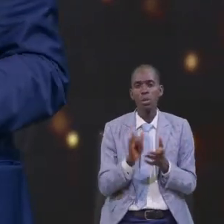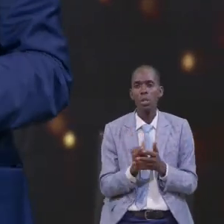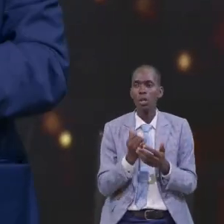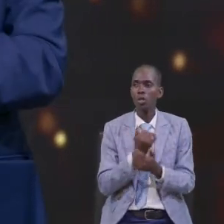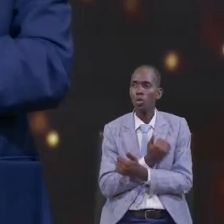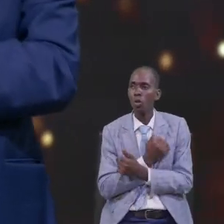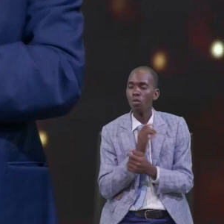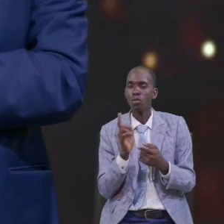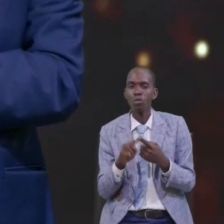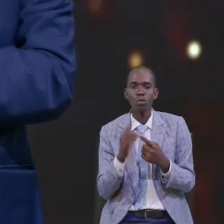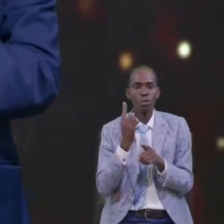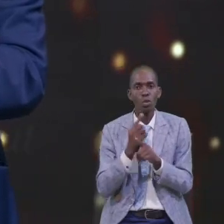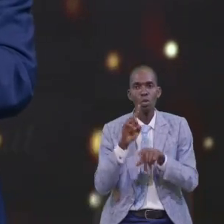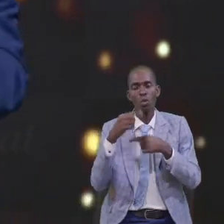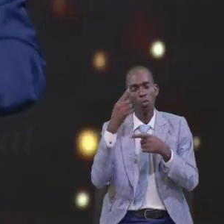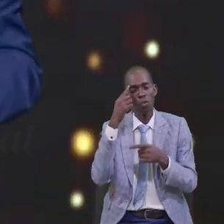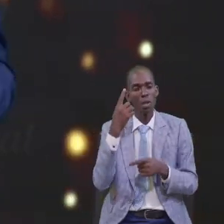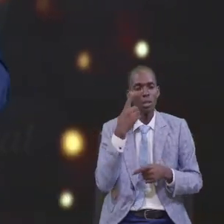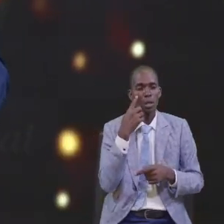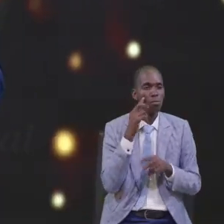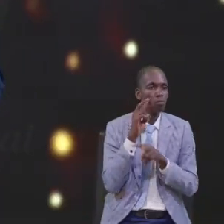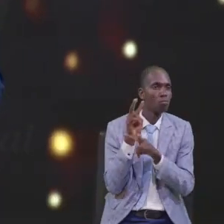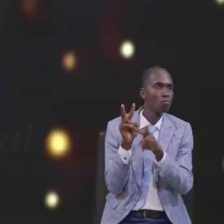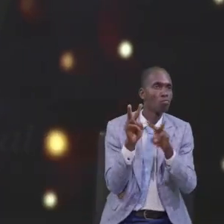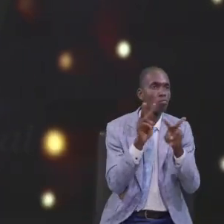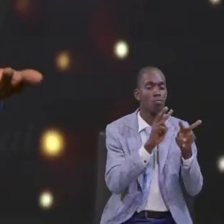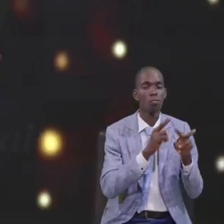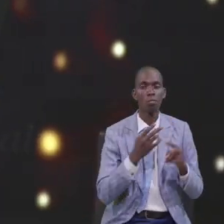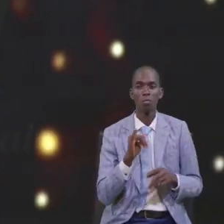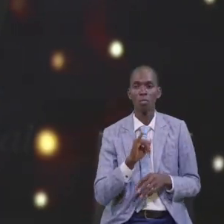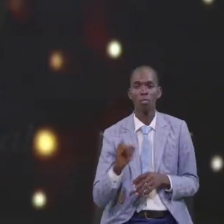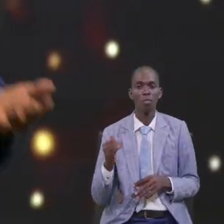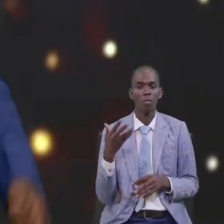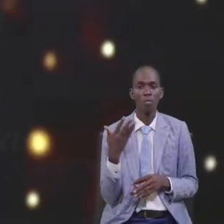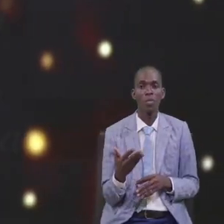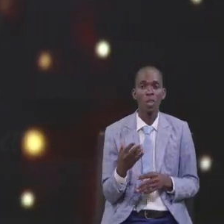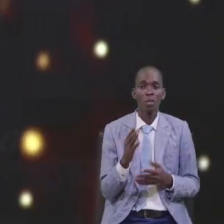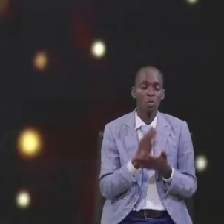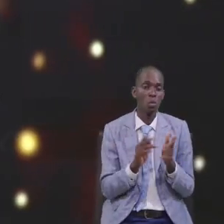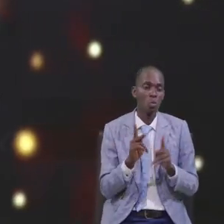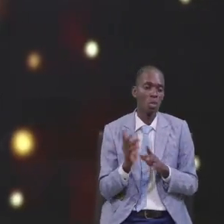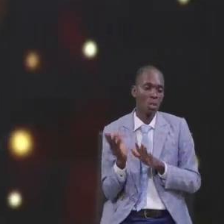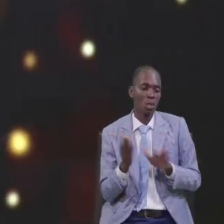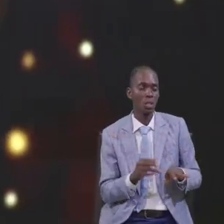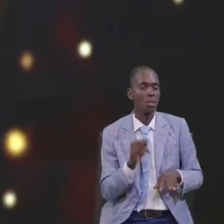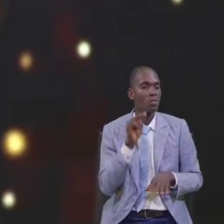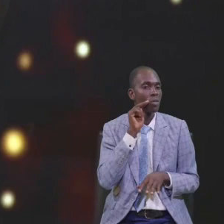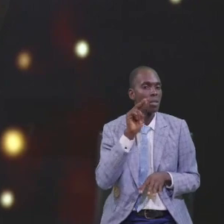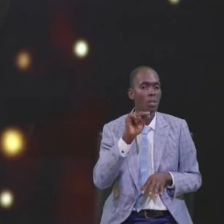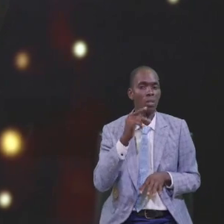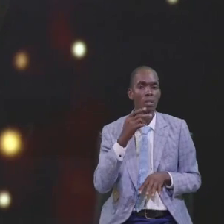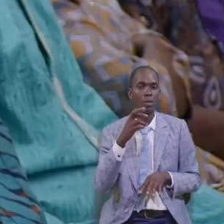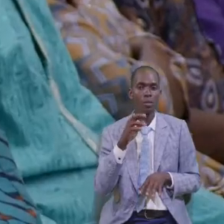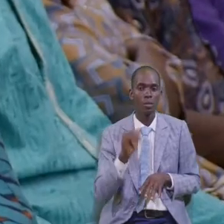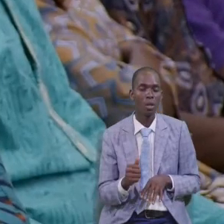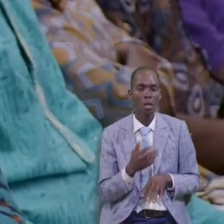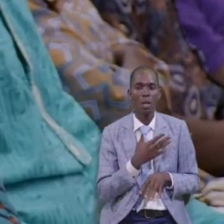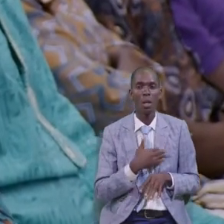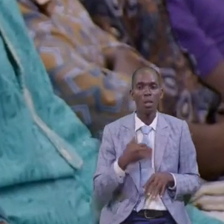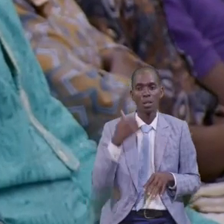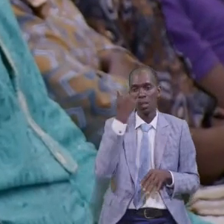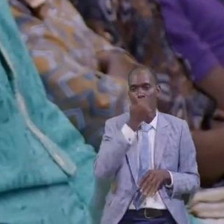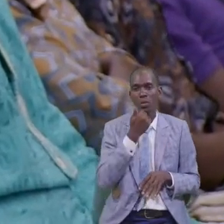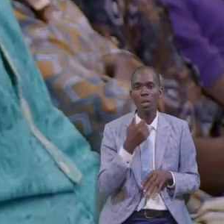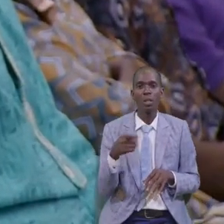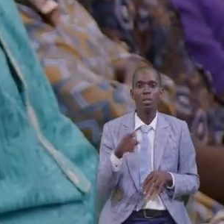many people leave their country? They leave, maybe Nigeria, they leave Africa, and they are adventurers. They